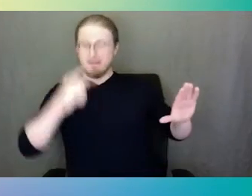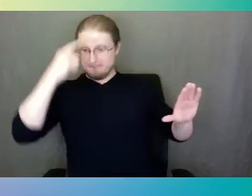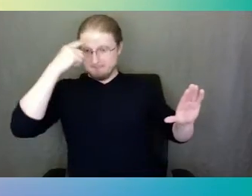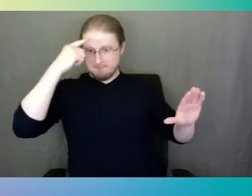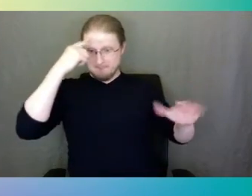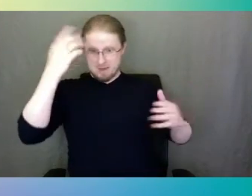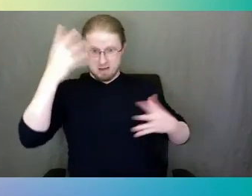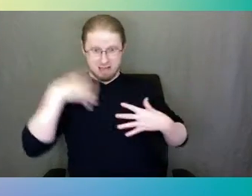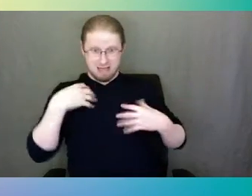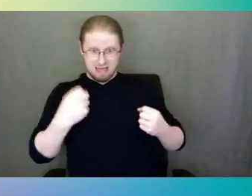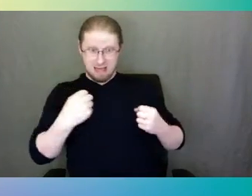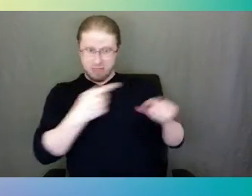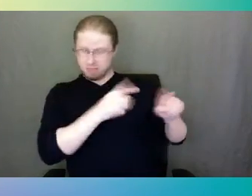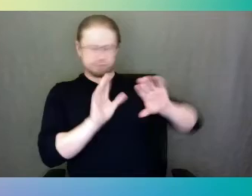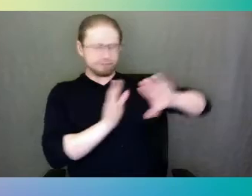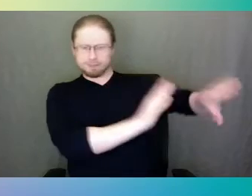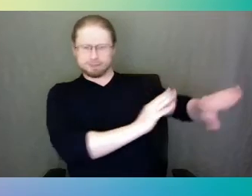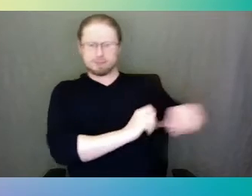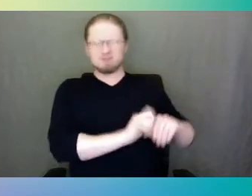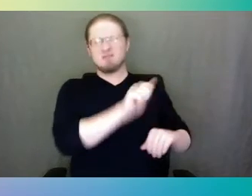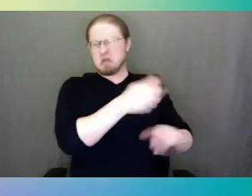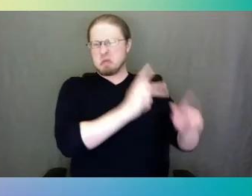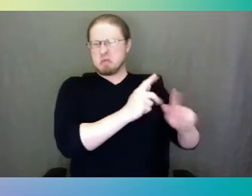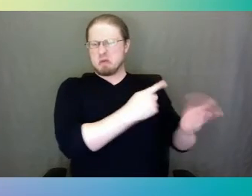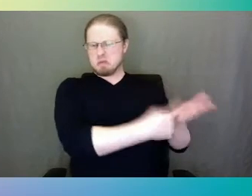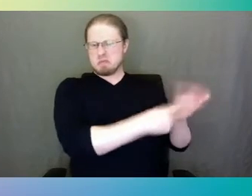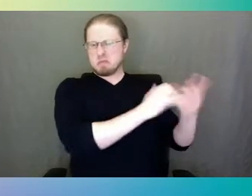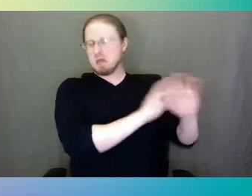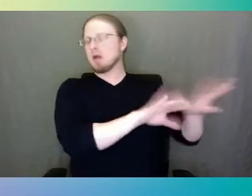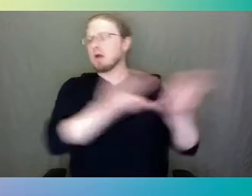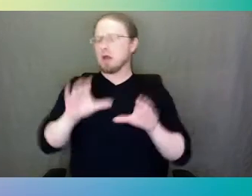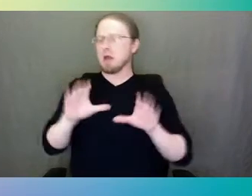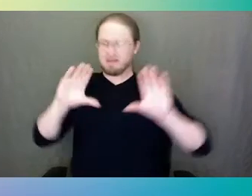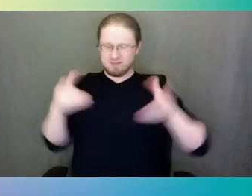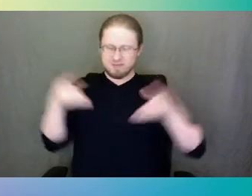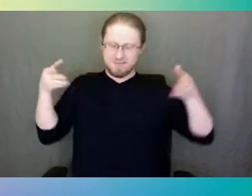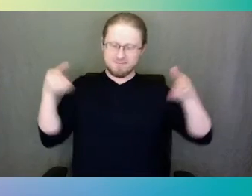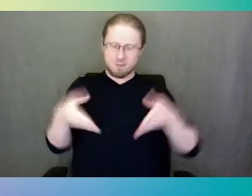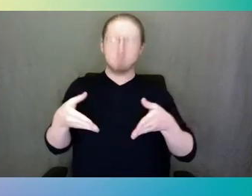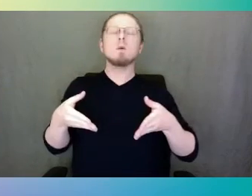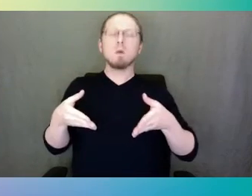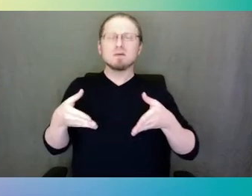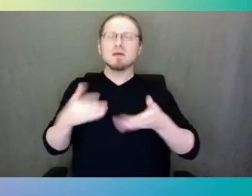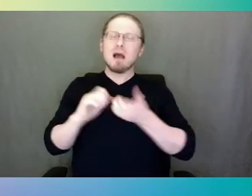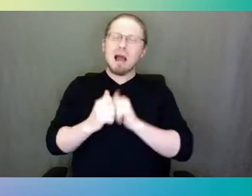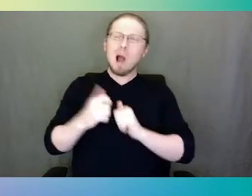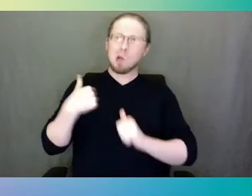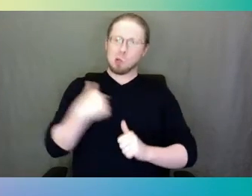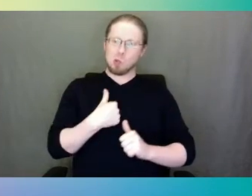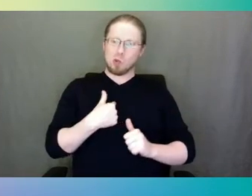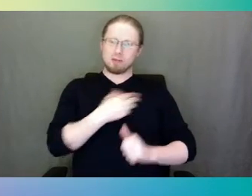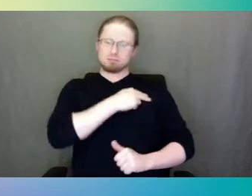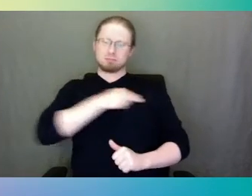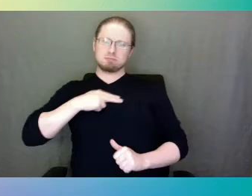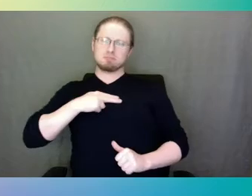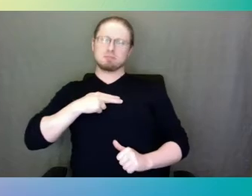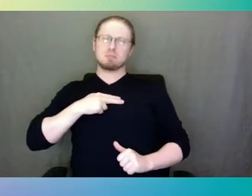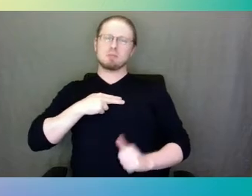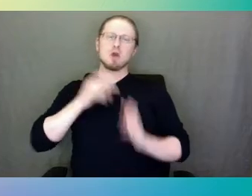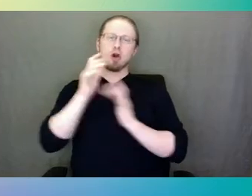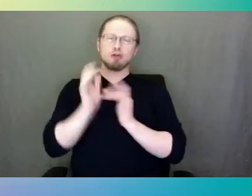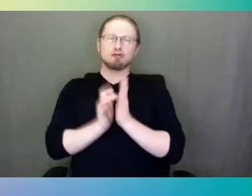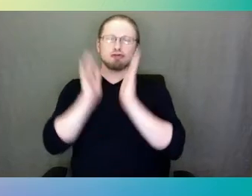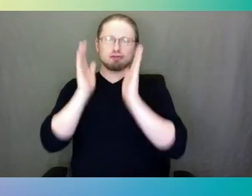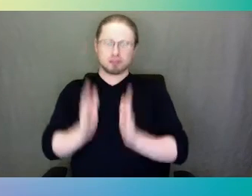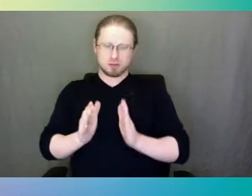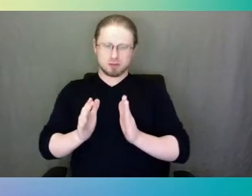about that either. Other people had that. They cared about how do we as Christians compassionately deal with a